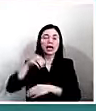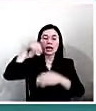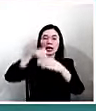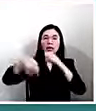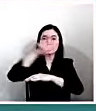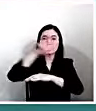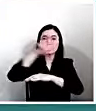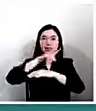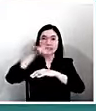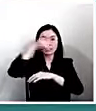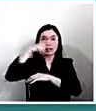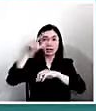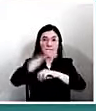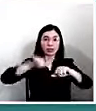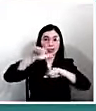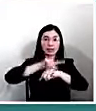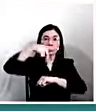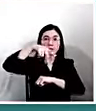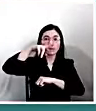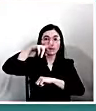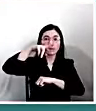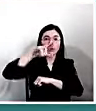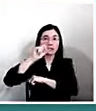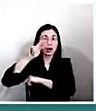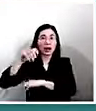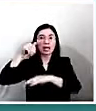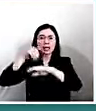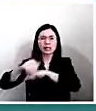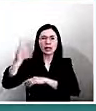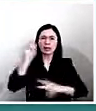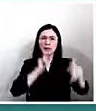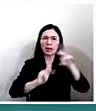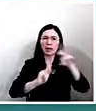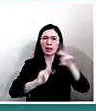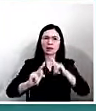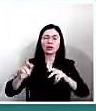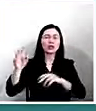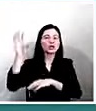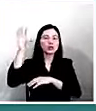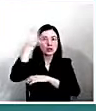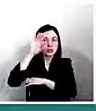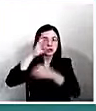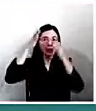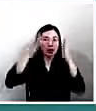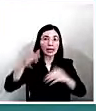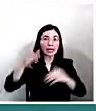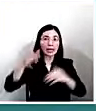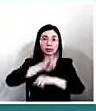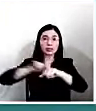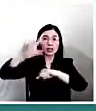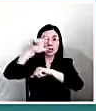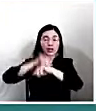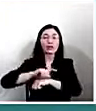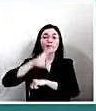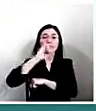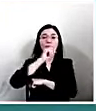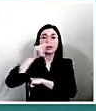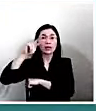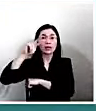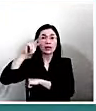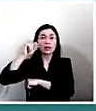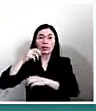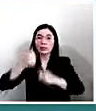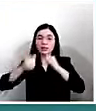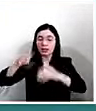Paran, "Send men to reconnoiter the land of Canaan, which I am giving the children